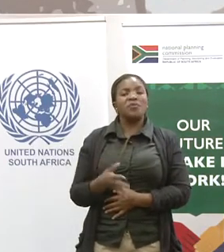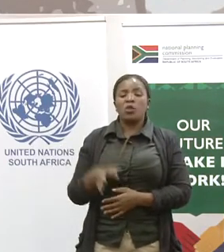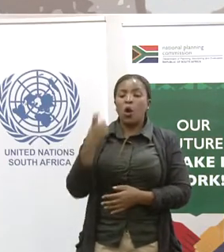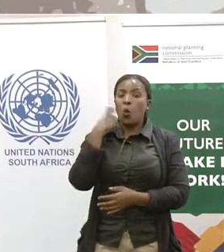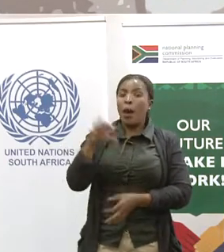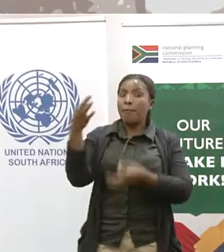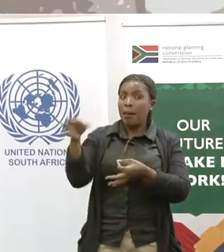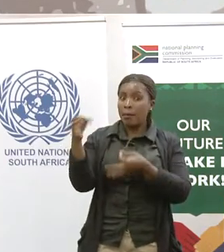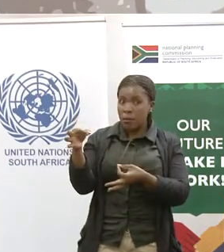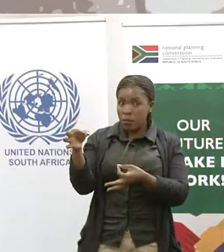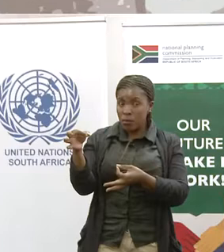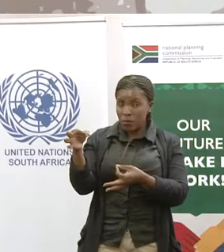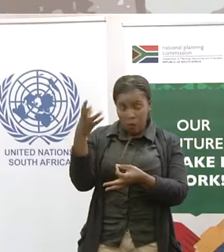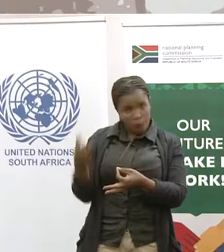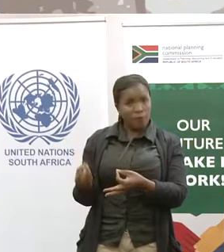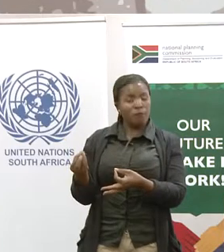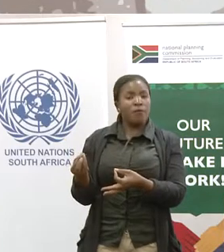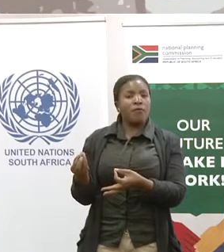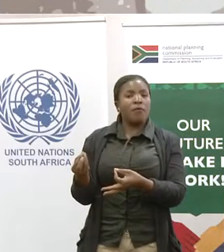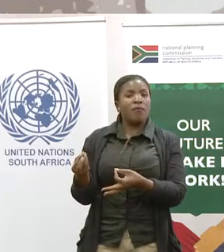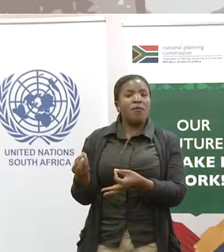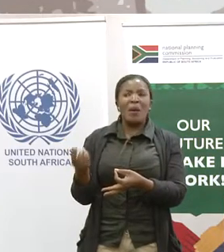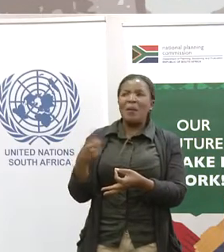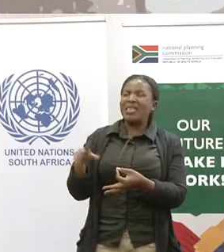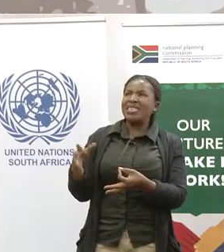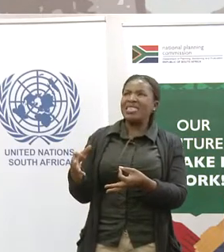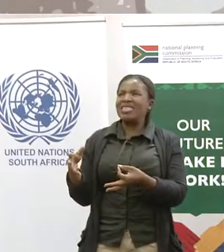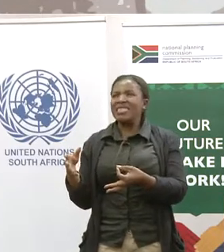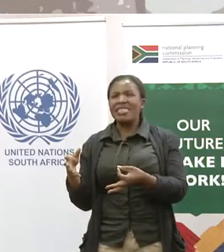paper, but we are at a crossroads